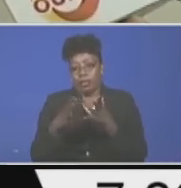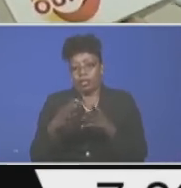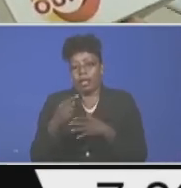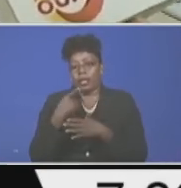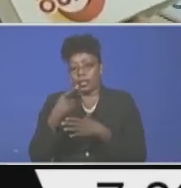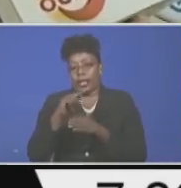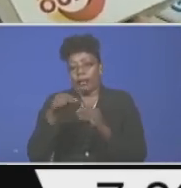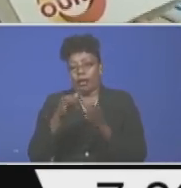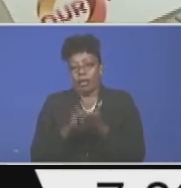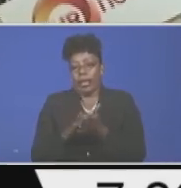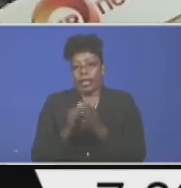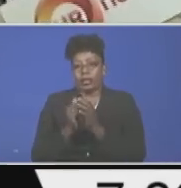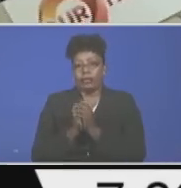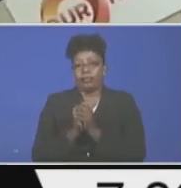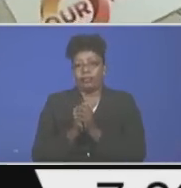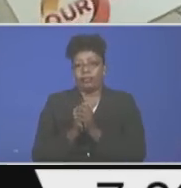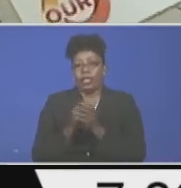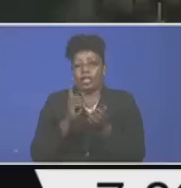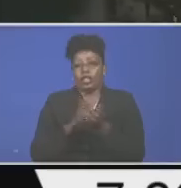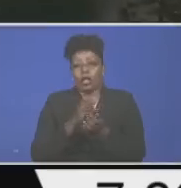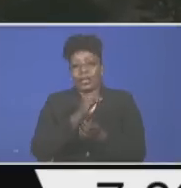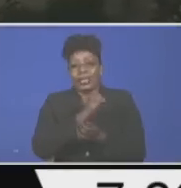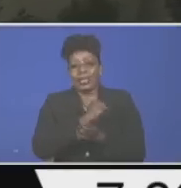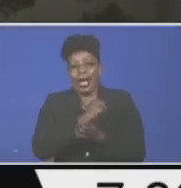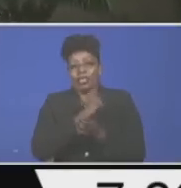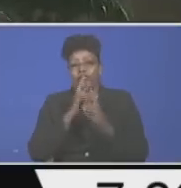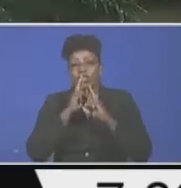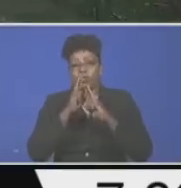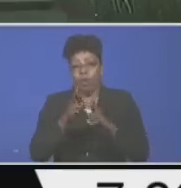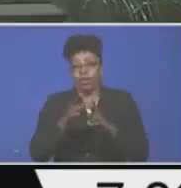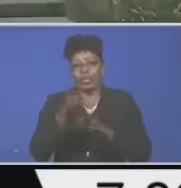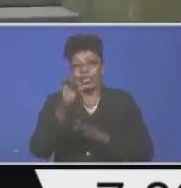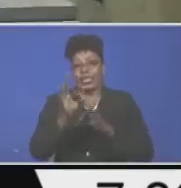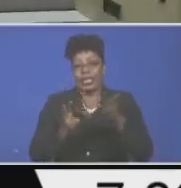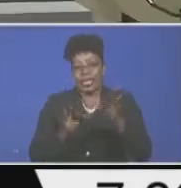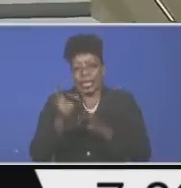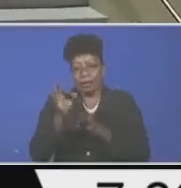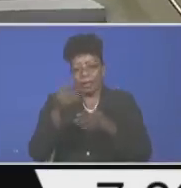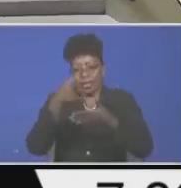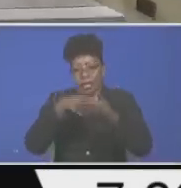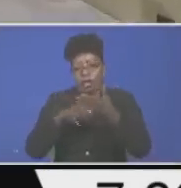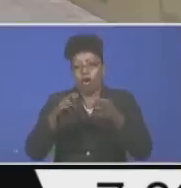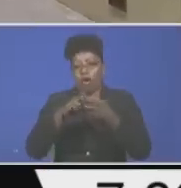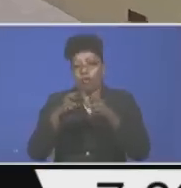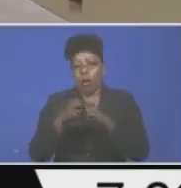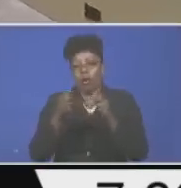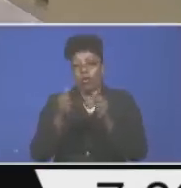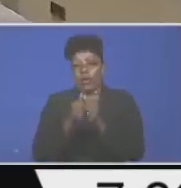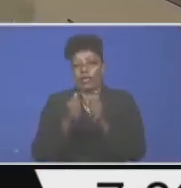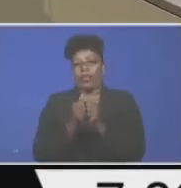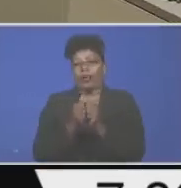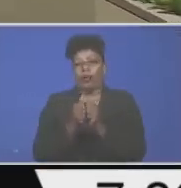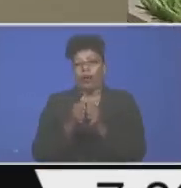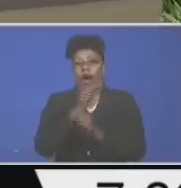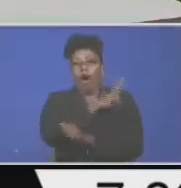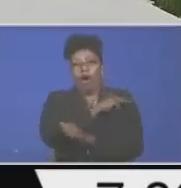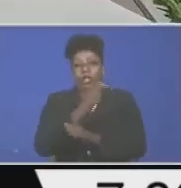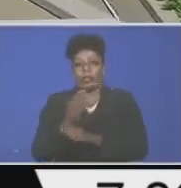about that. Dr. Sands also responded to whether there were internal issues with the hospital's upper